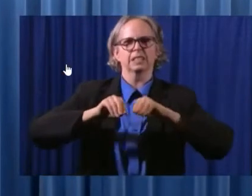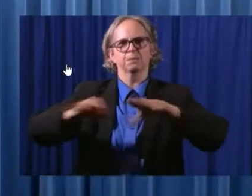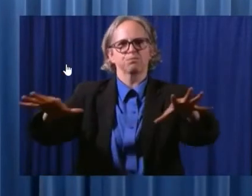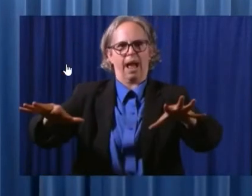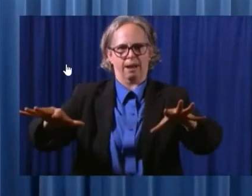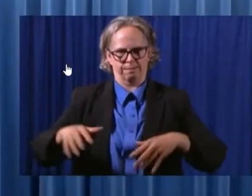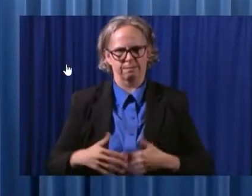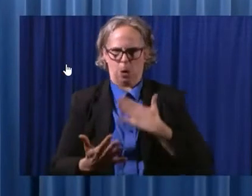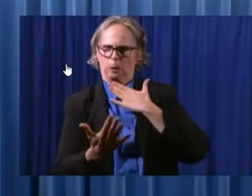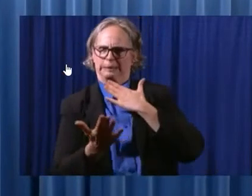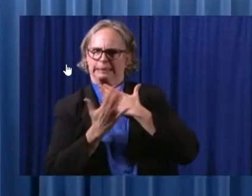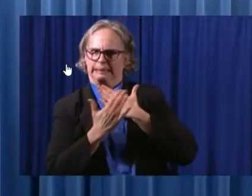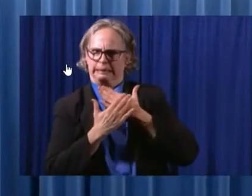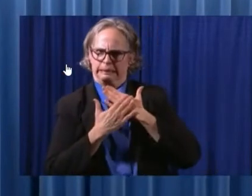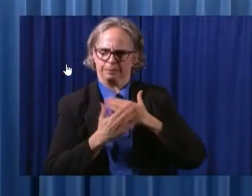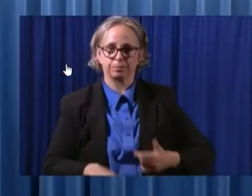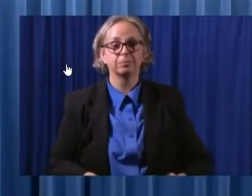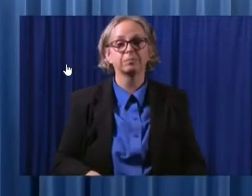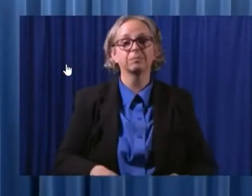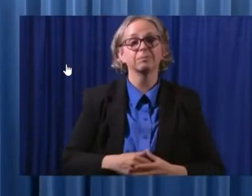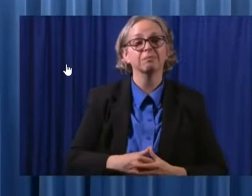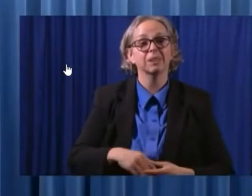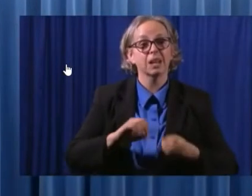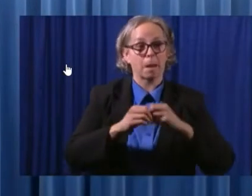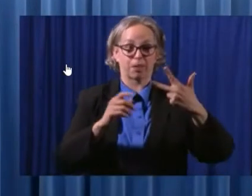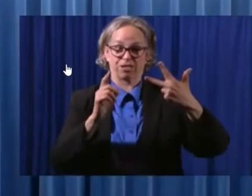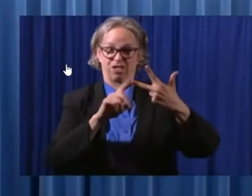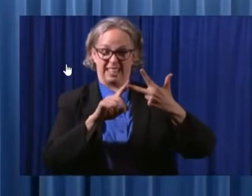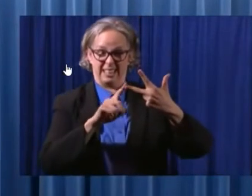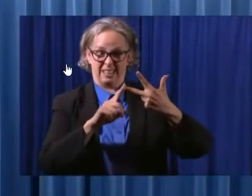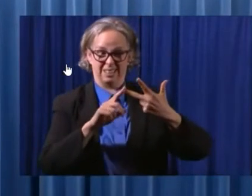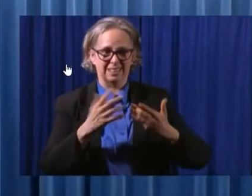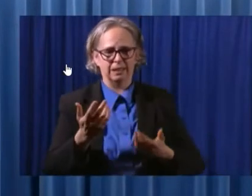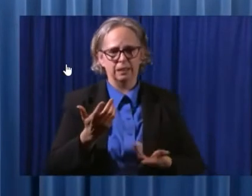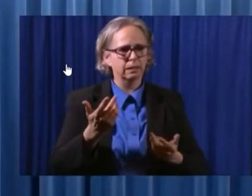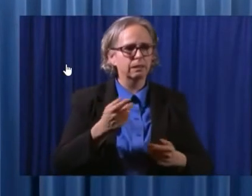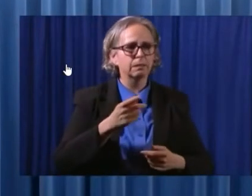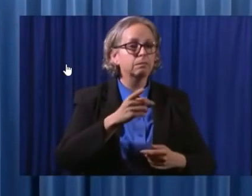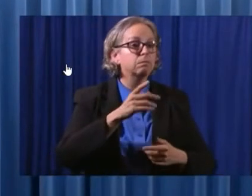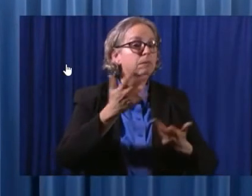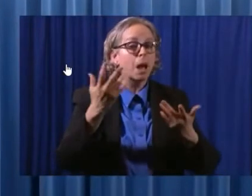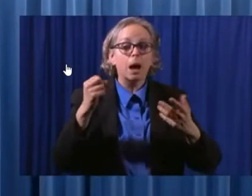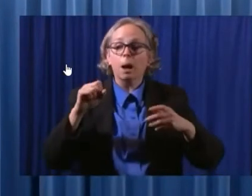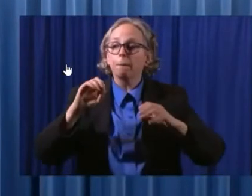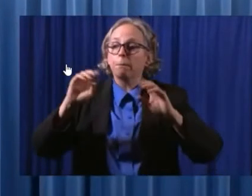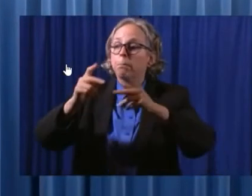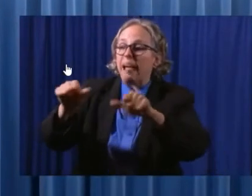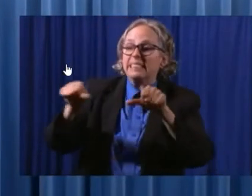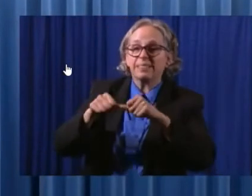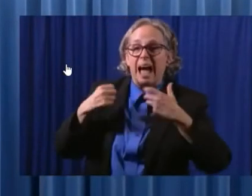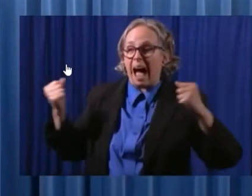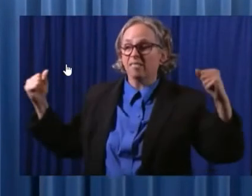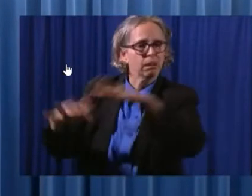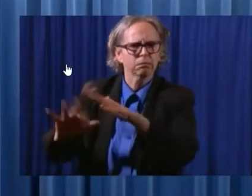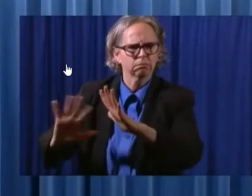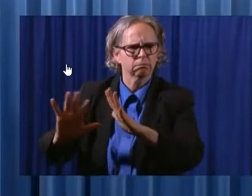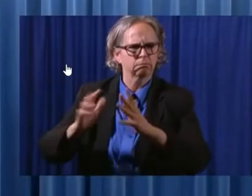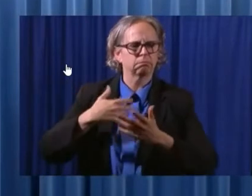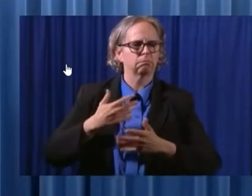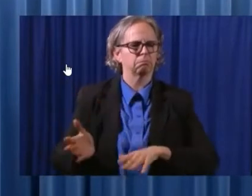congregate cases. And again, in this one, we are in this formula downplaying to